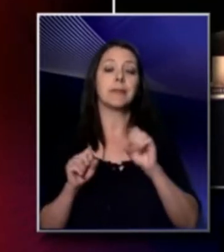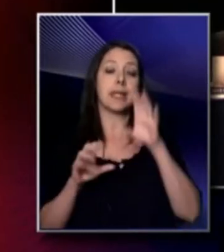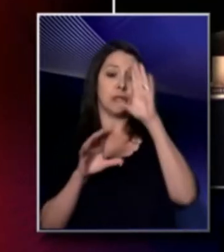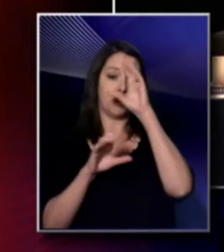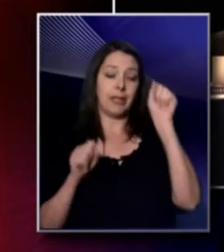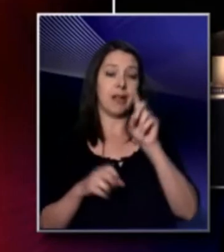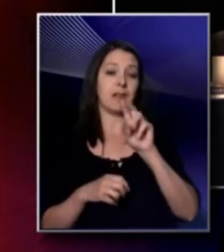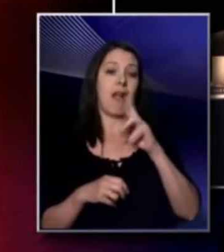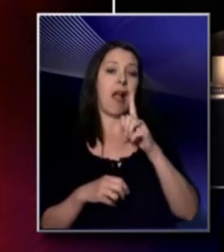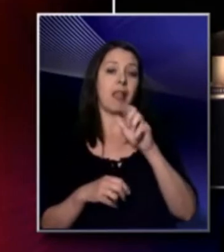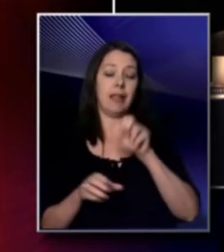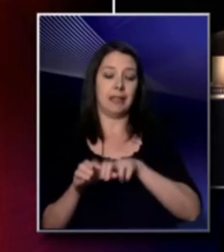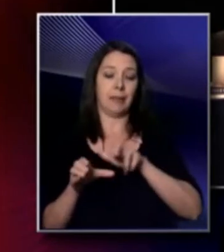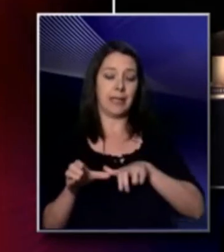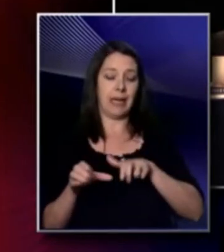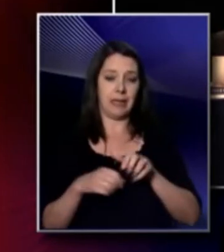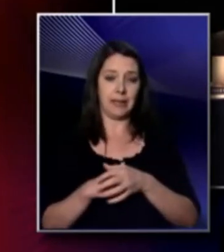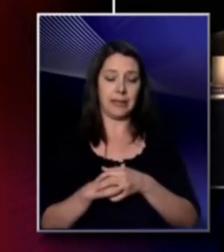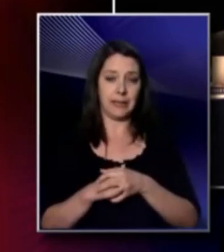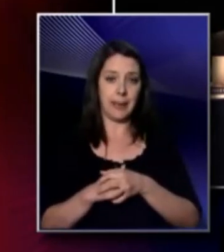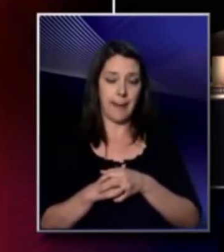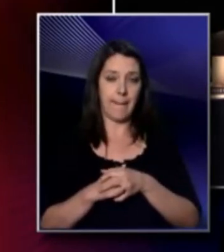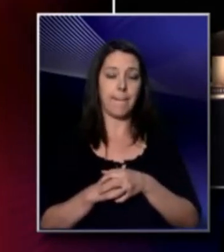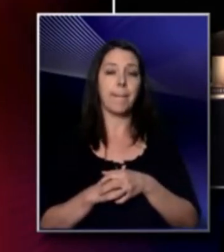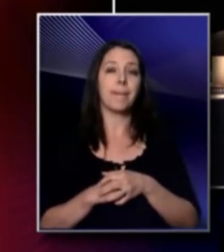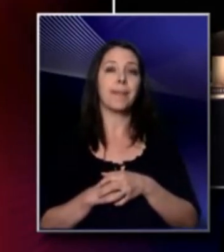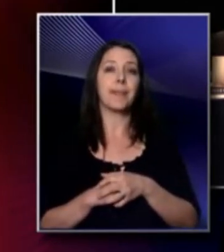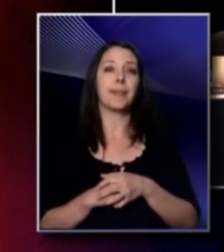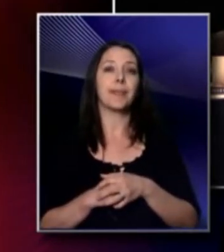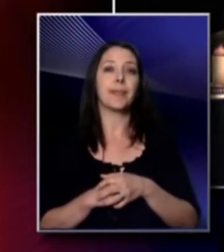Superintendent Douglas abstained. Correct?